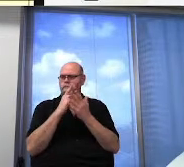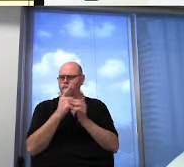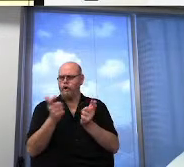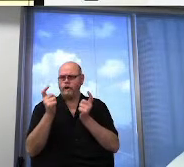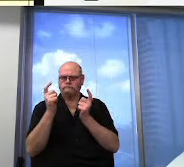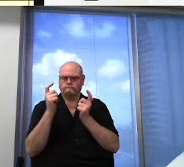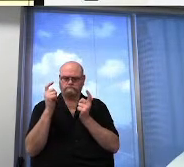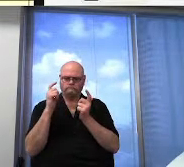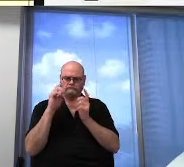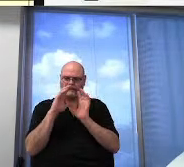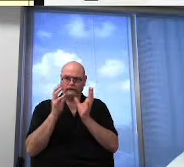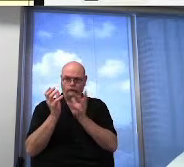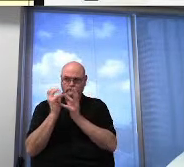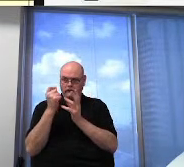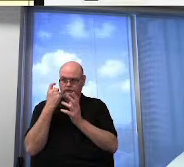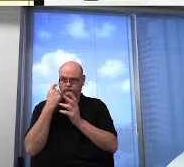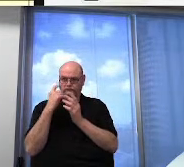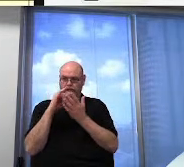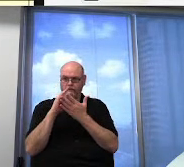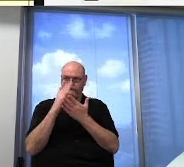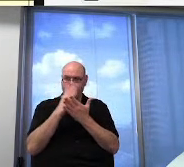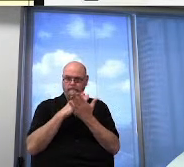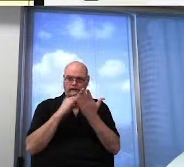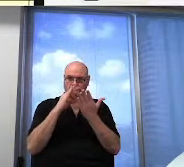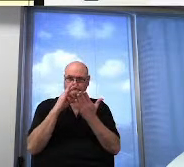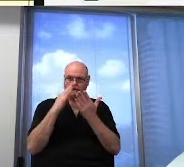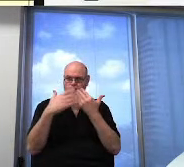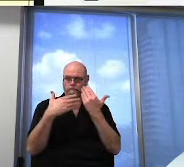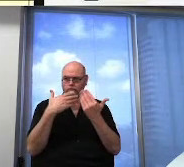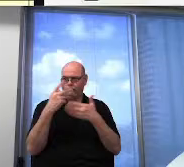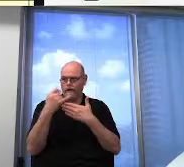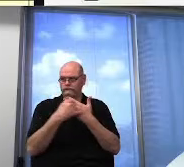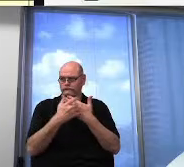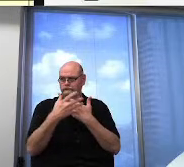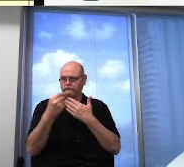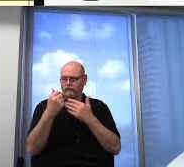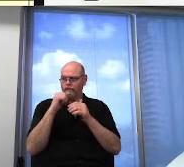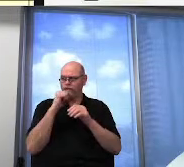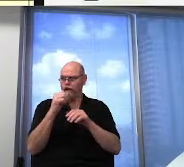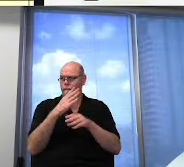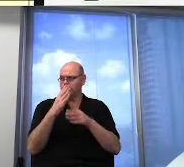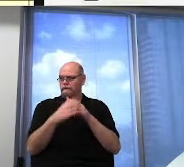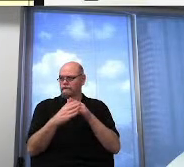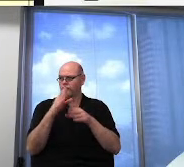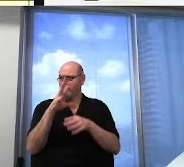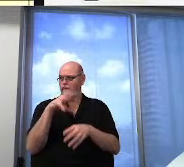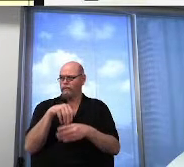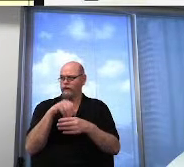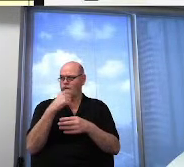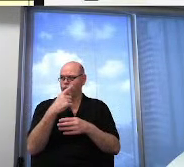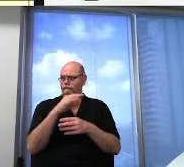categories. So I'm trying to understand this phasing of projects and the fact that they're not all getting done